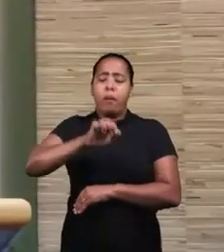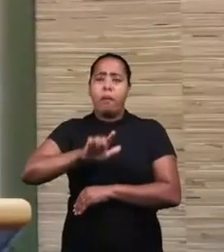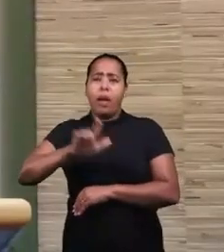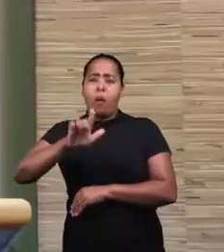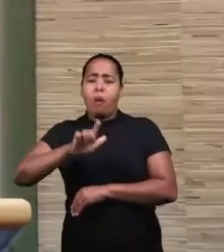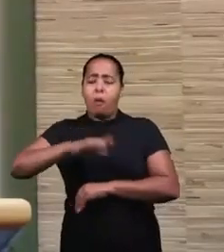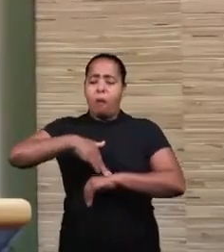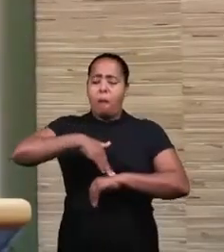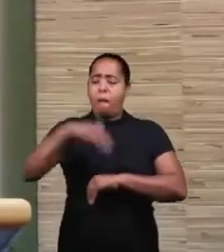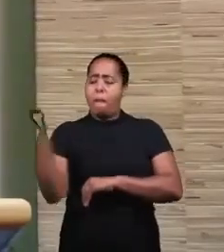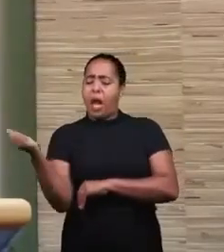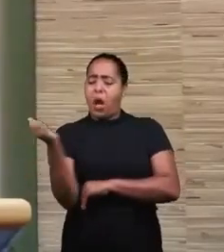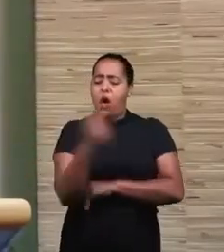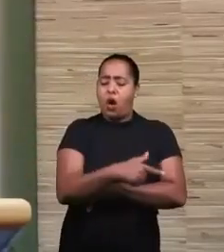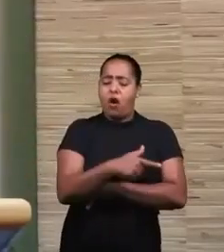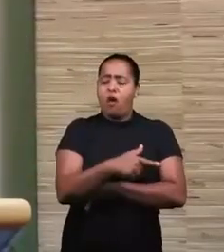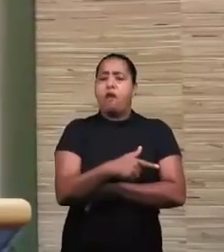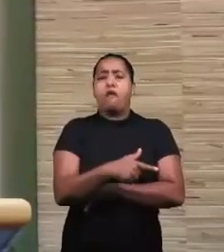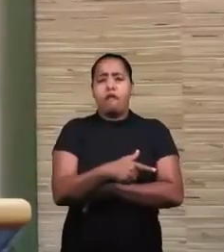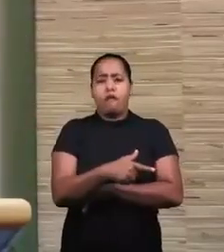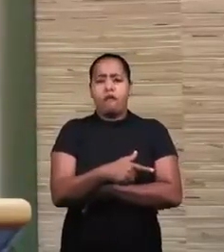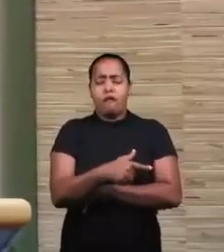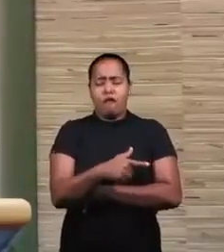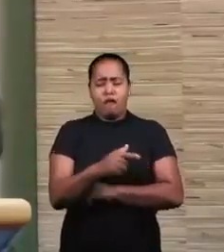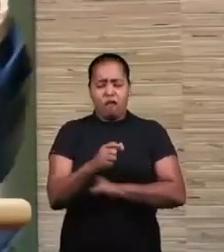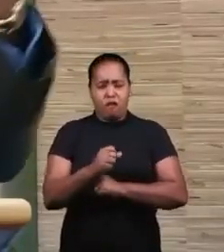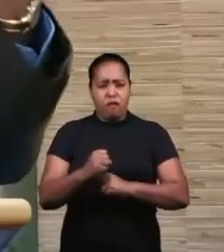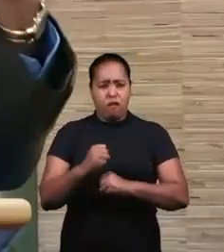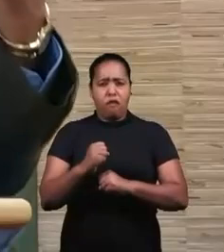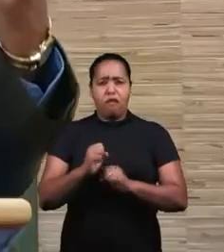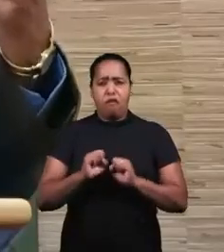There is an extraordinary teaching here.